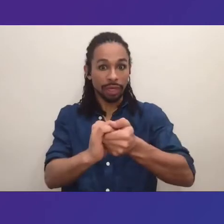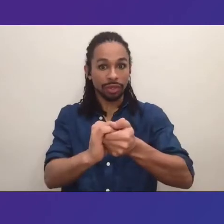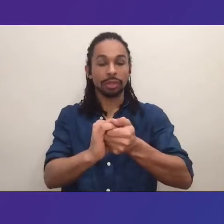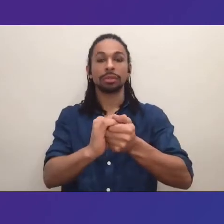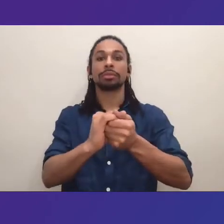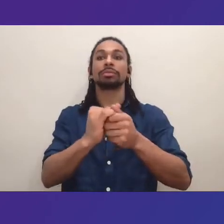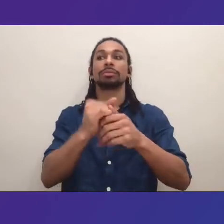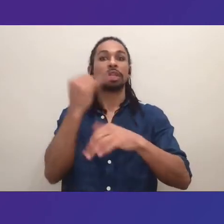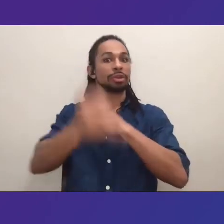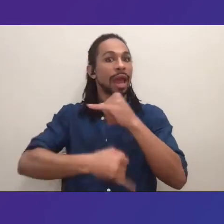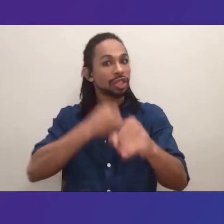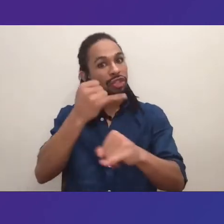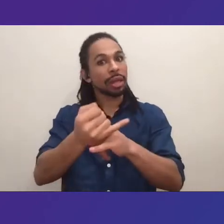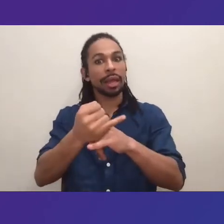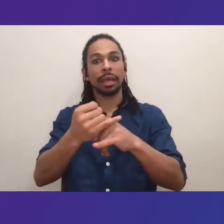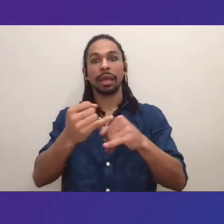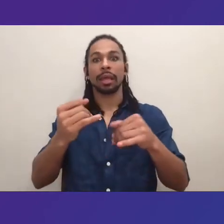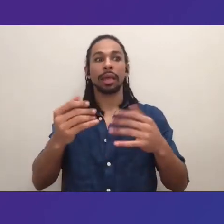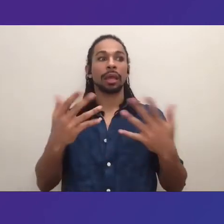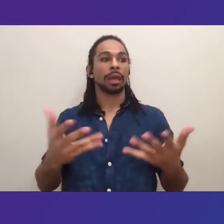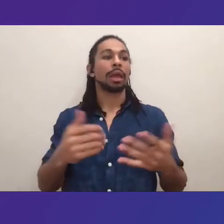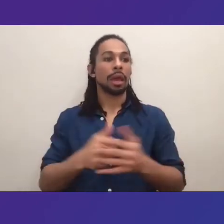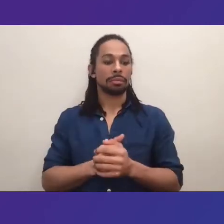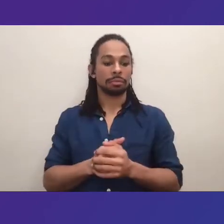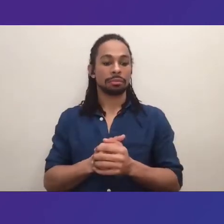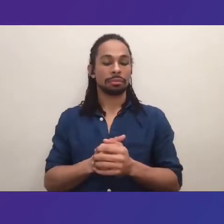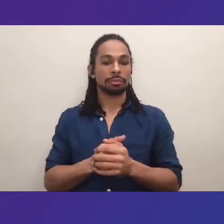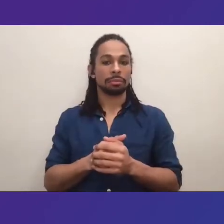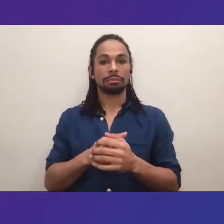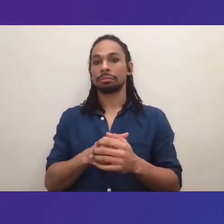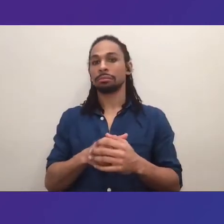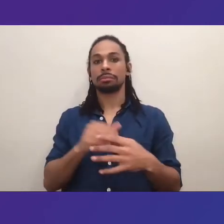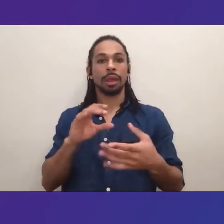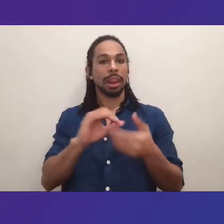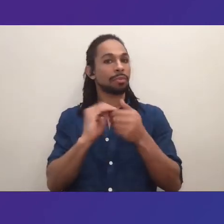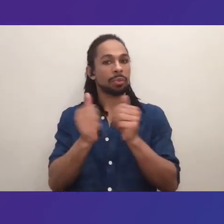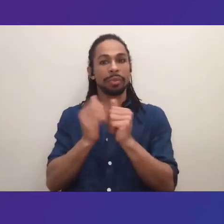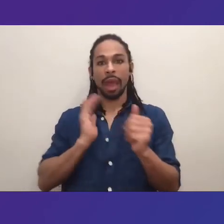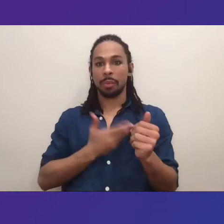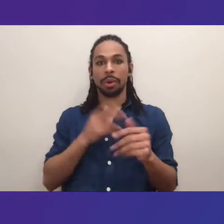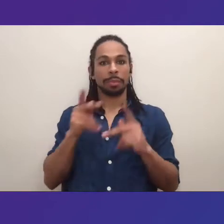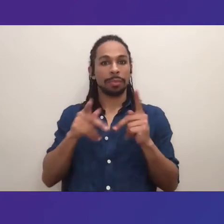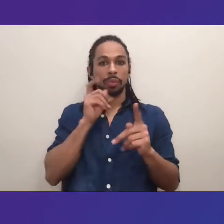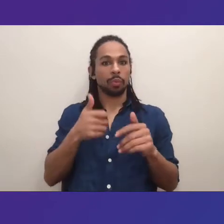international partnerships, in collaboration with our housemates.